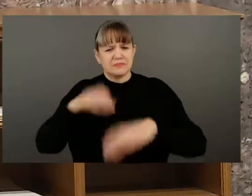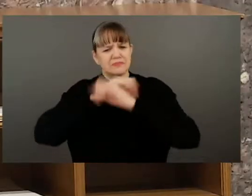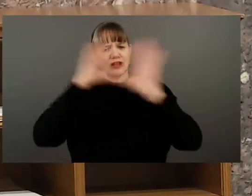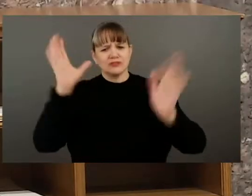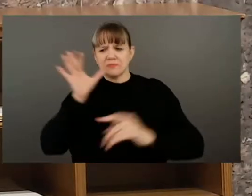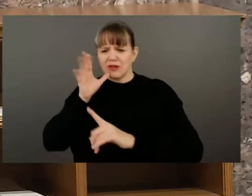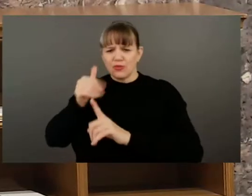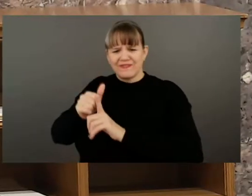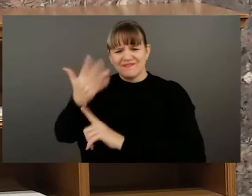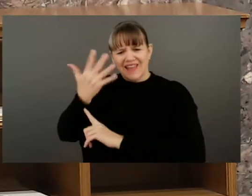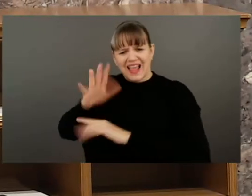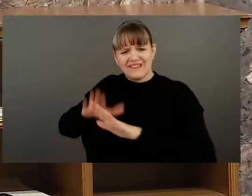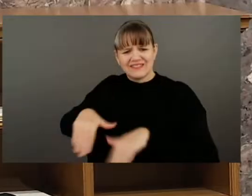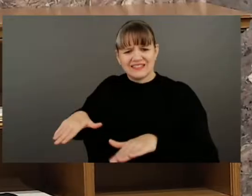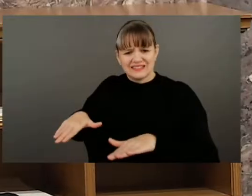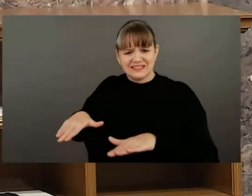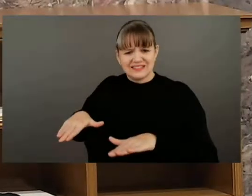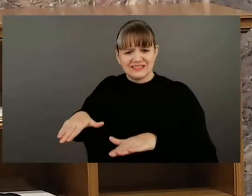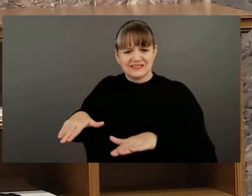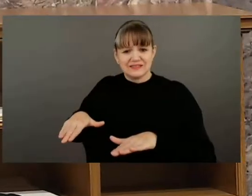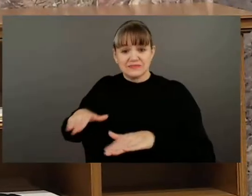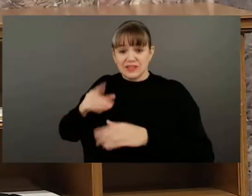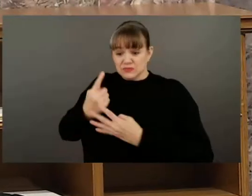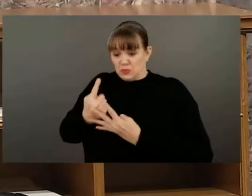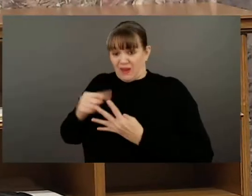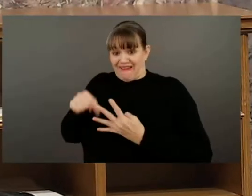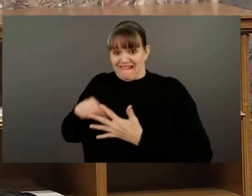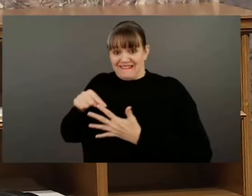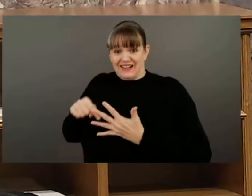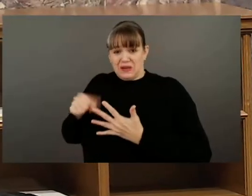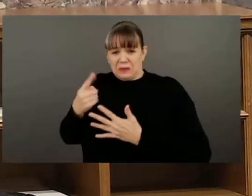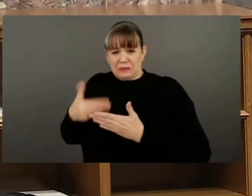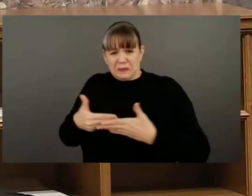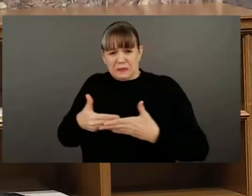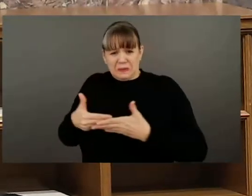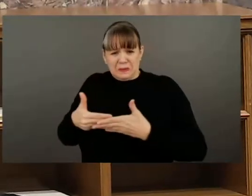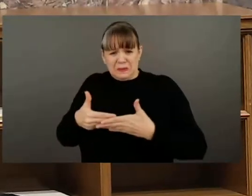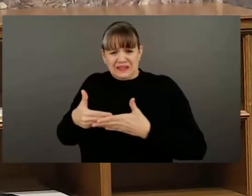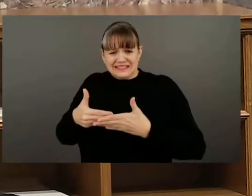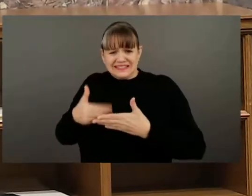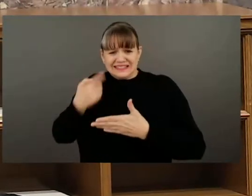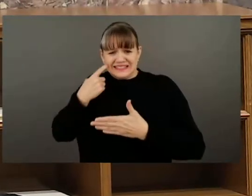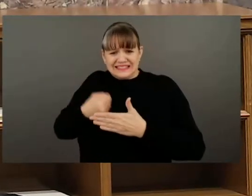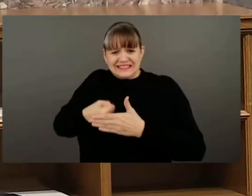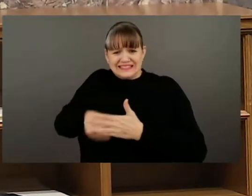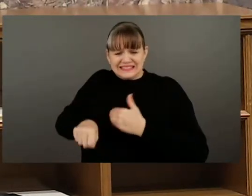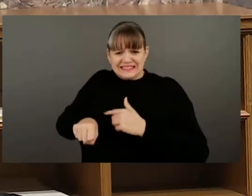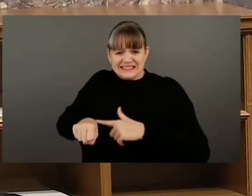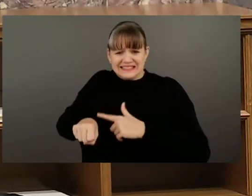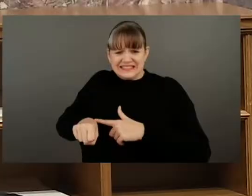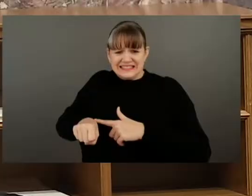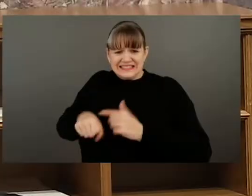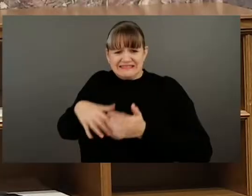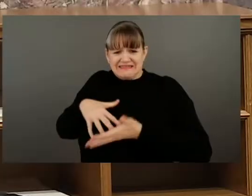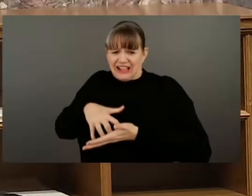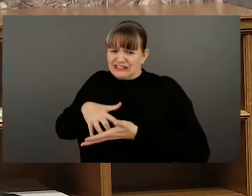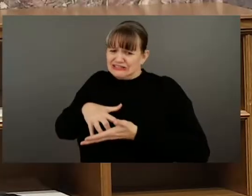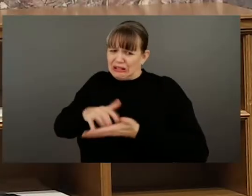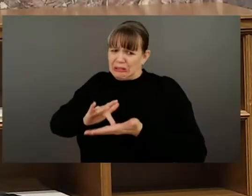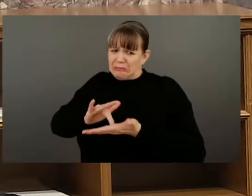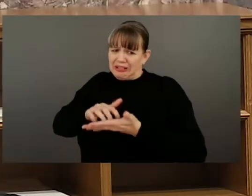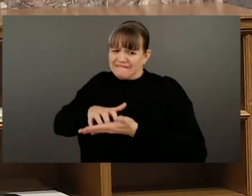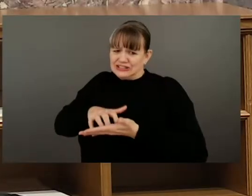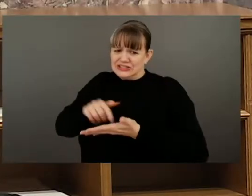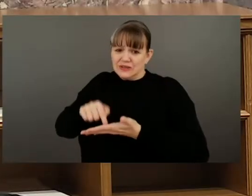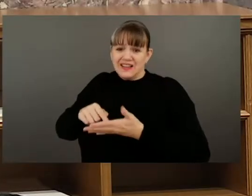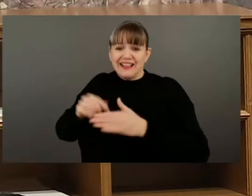medically fragile newborn living in a roach-infested BC housing unit, begging for help from this